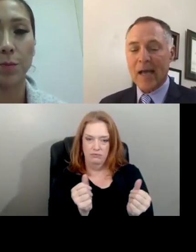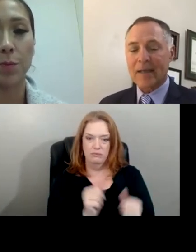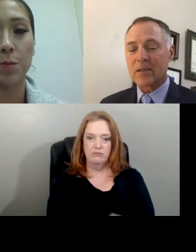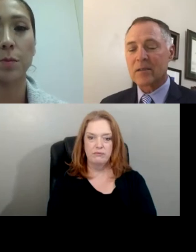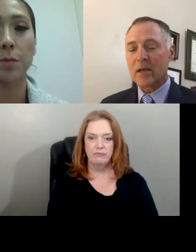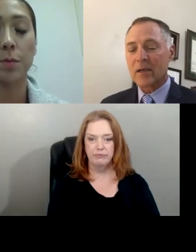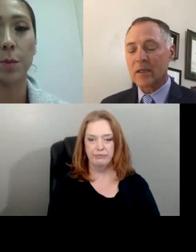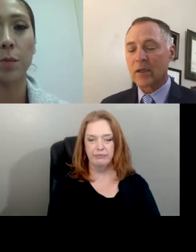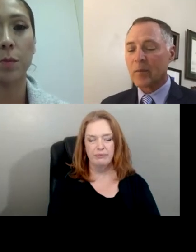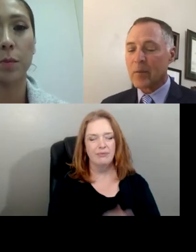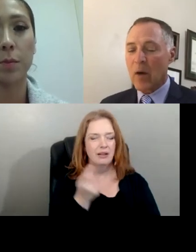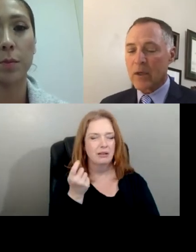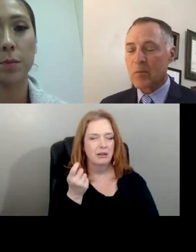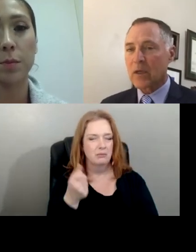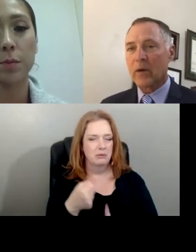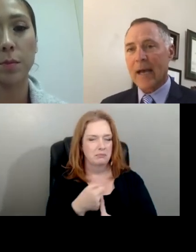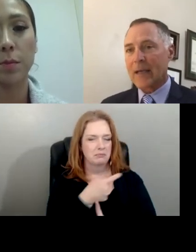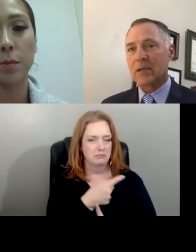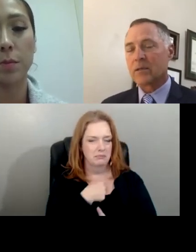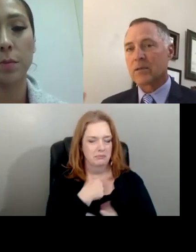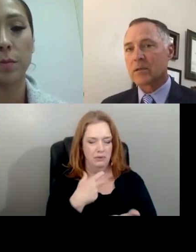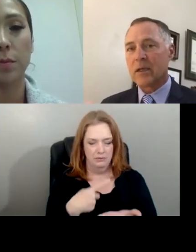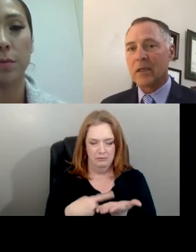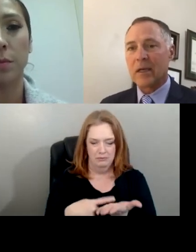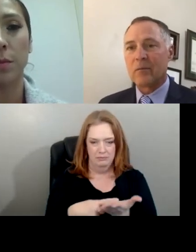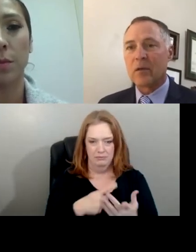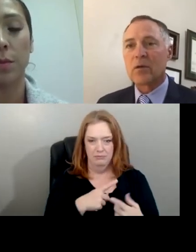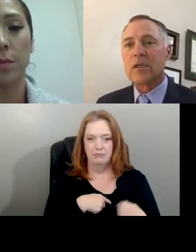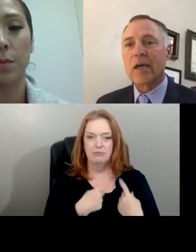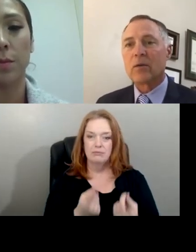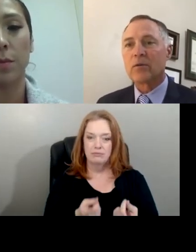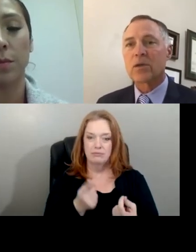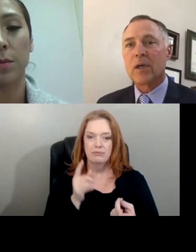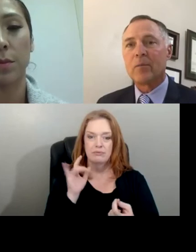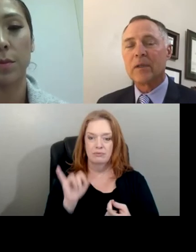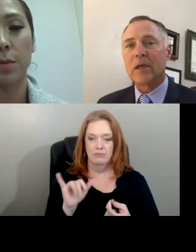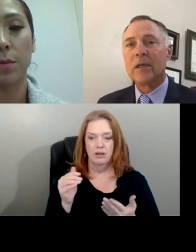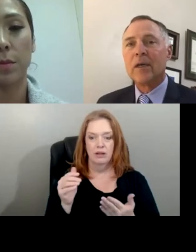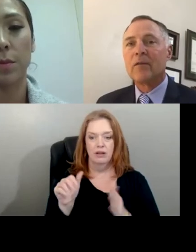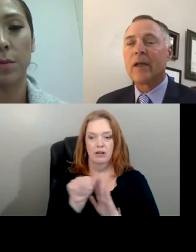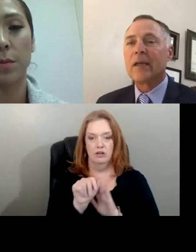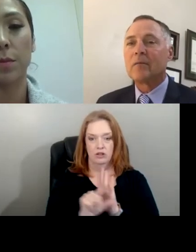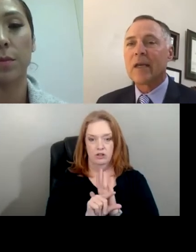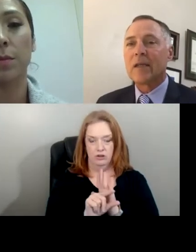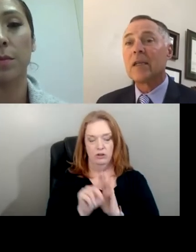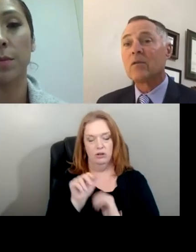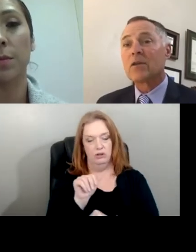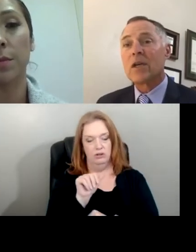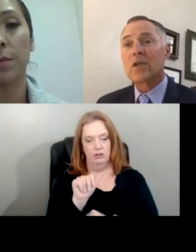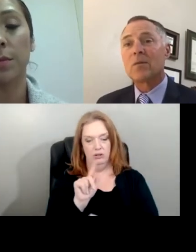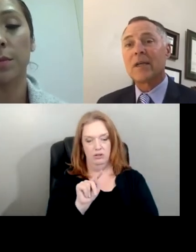an aside to talk to you a little bit about what's been going on since the Attorney General stood up on the Flathead